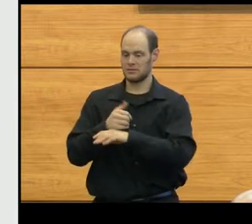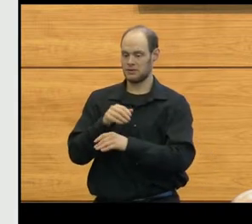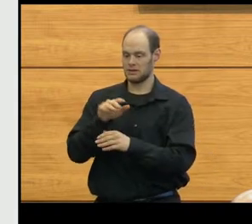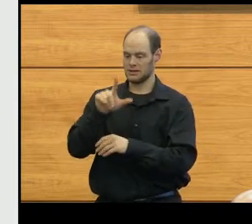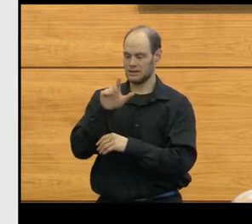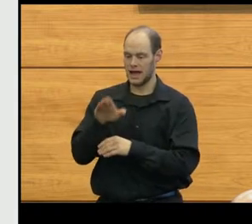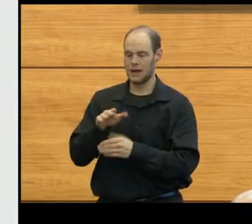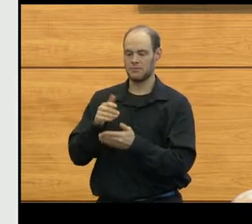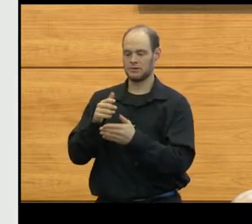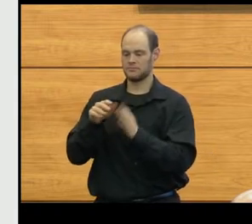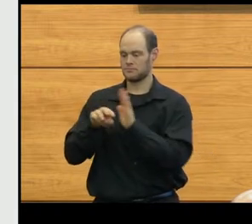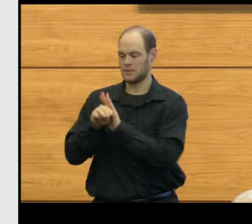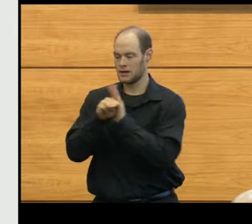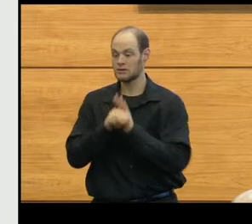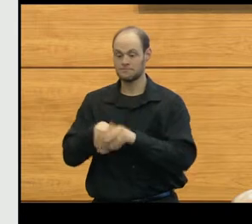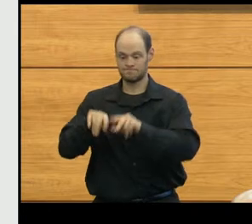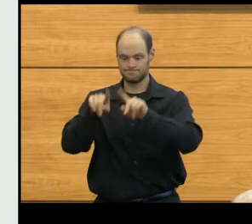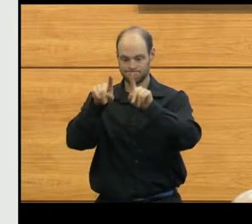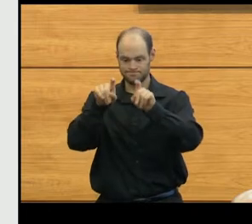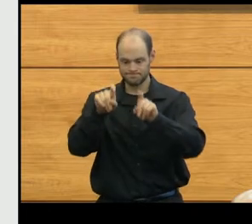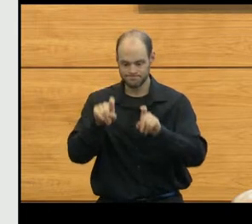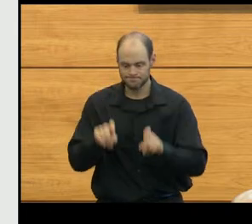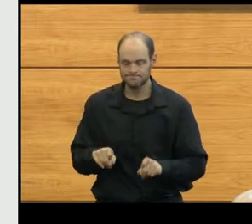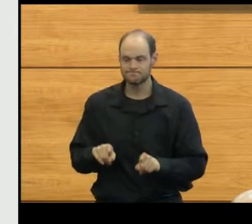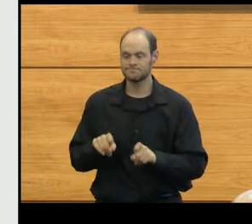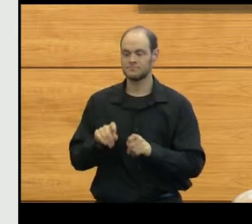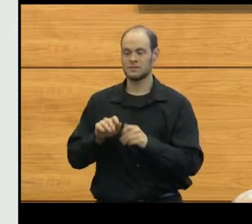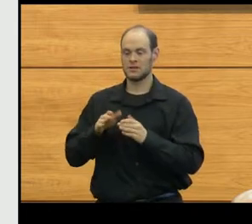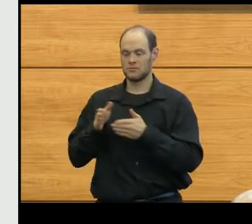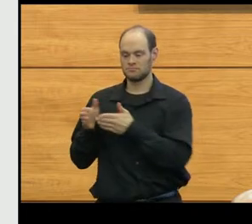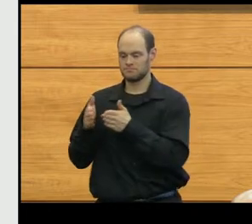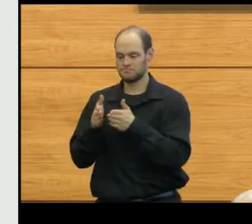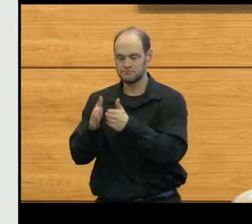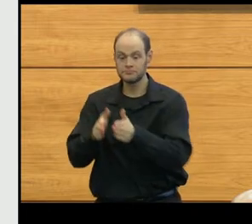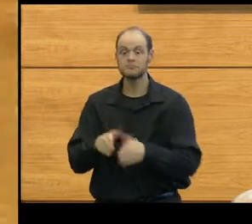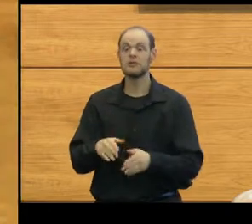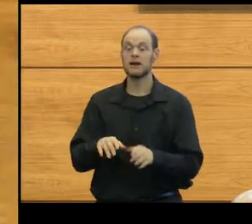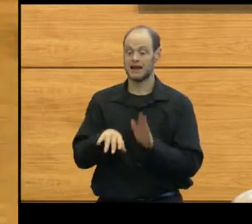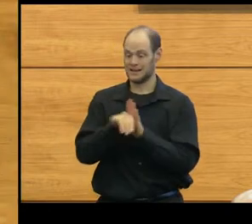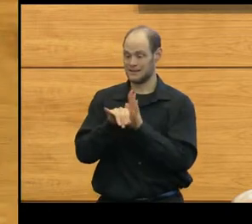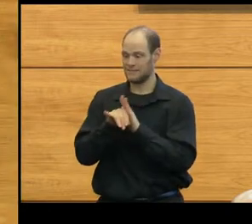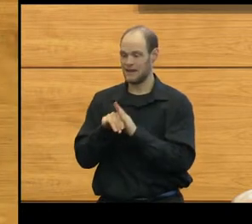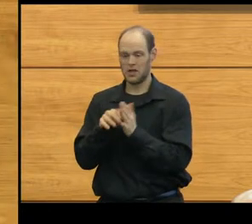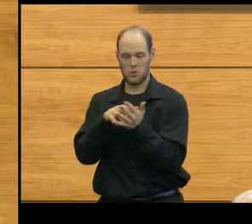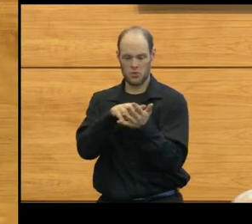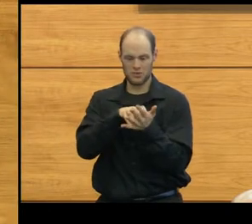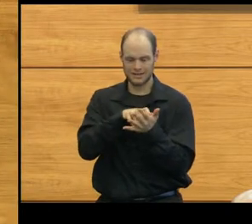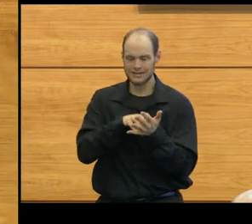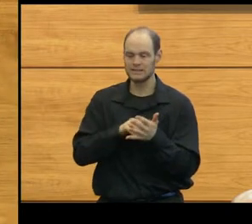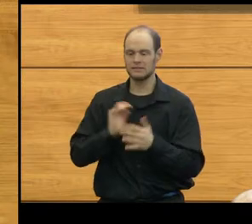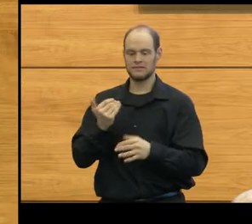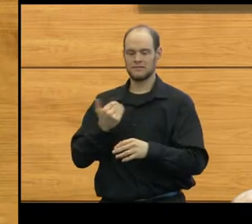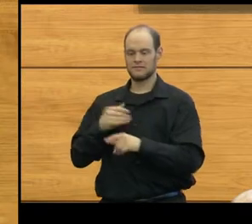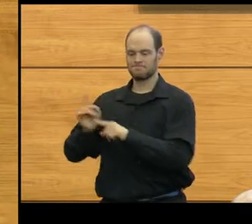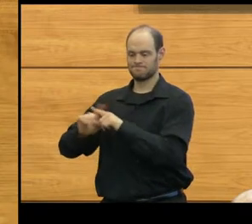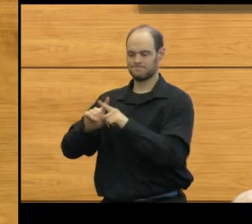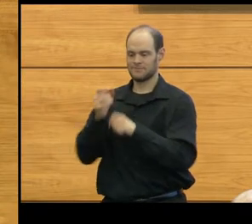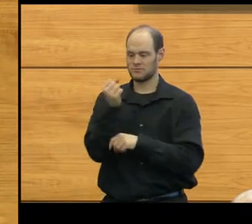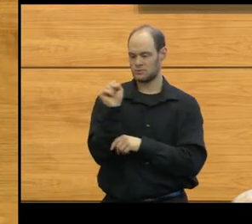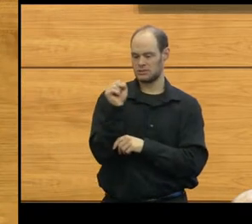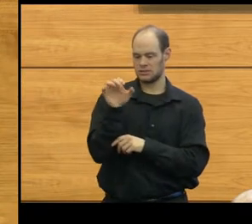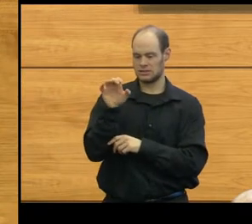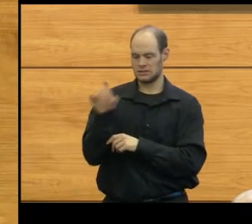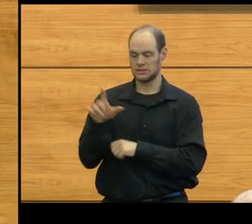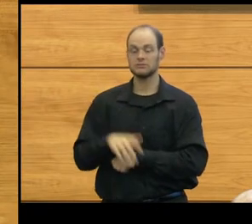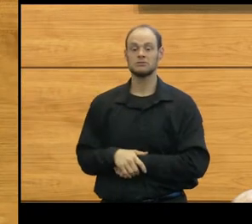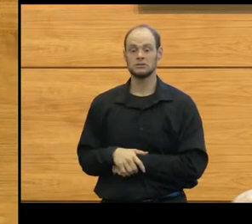laboratory models to test the pathways and to identify the vulnerabilities of our various resistant